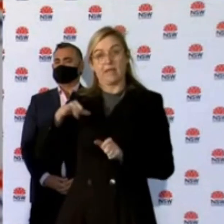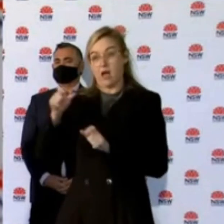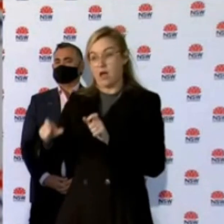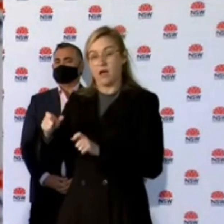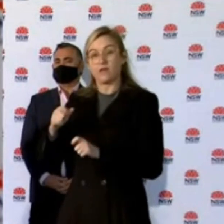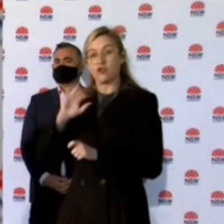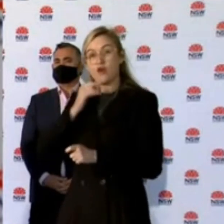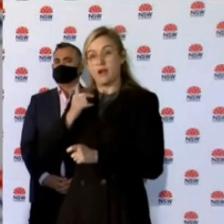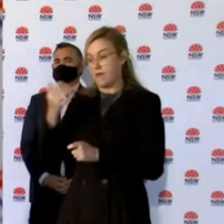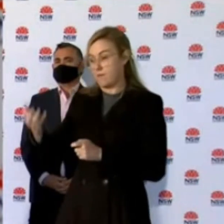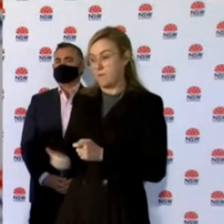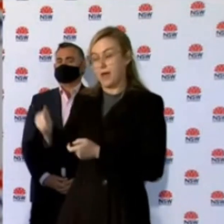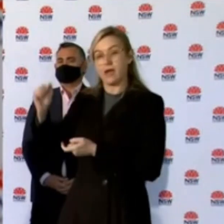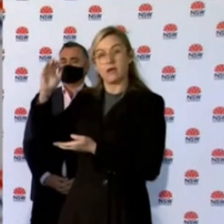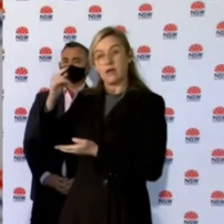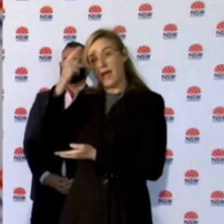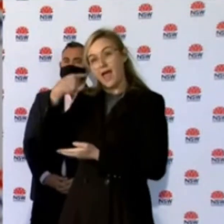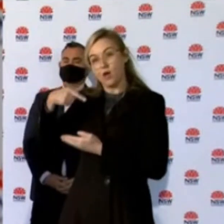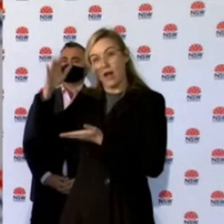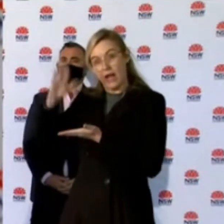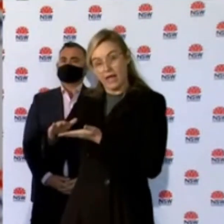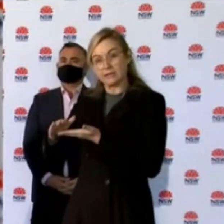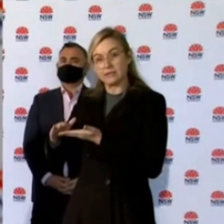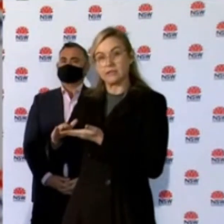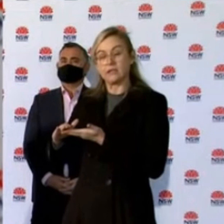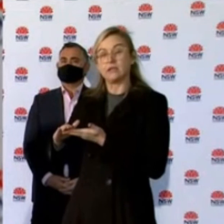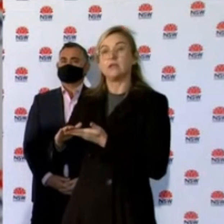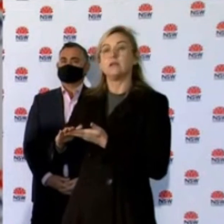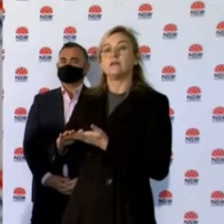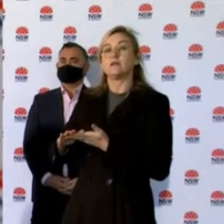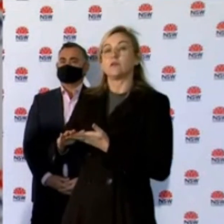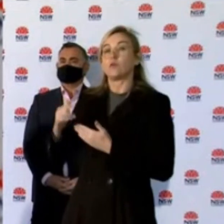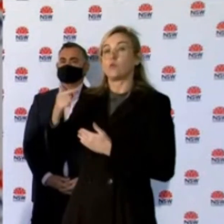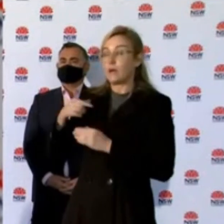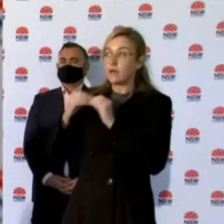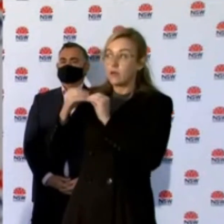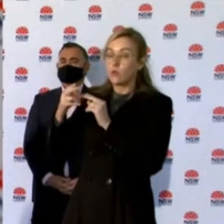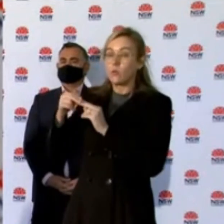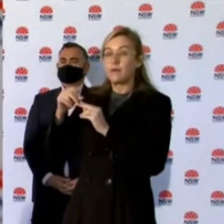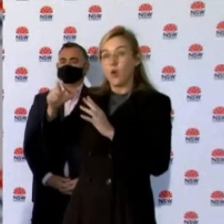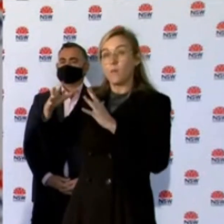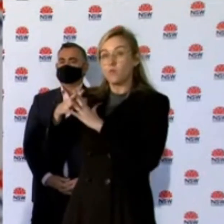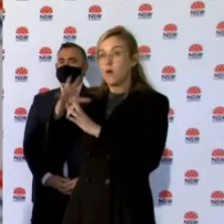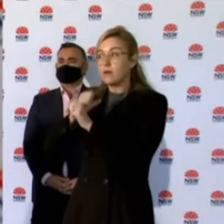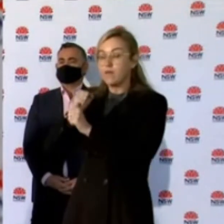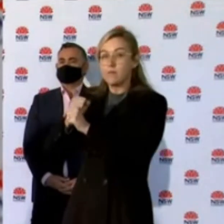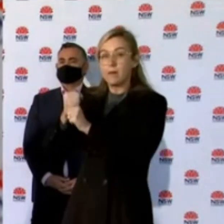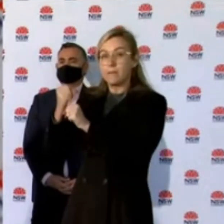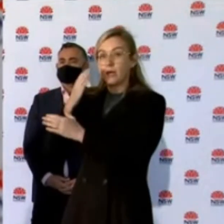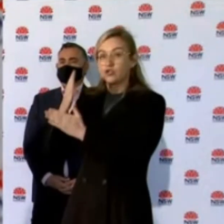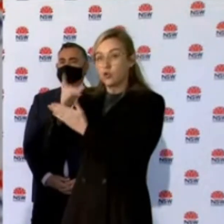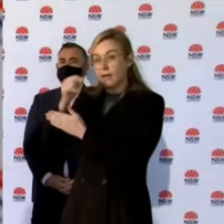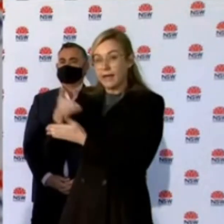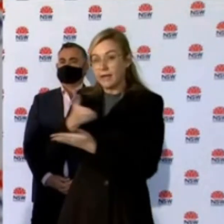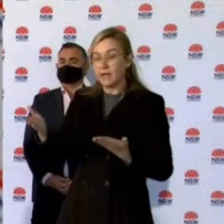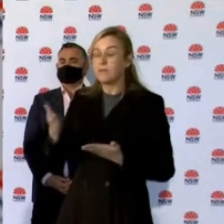get to work or don't have money. Please know those payments. We fought hard to make those payments available to everybody across the state. please use that opportunity.